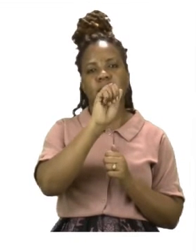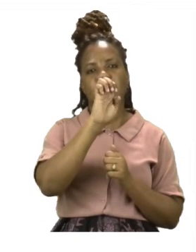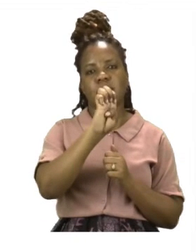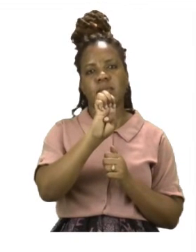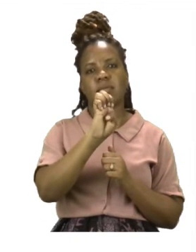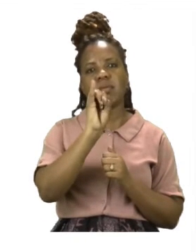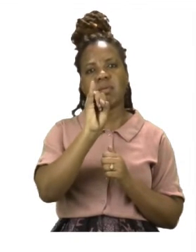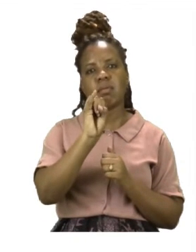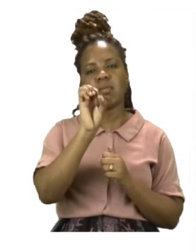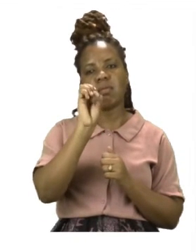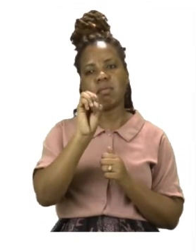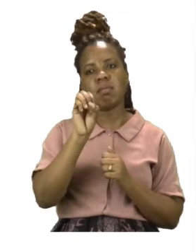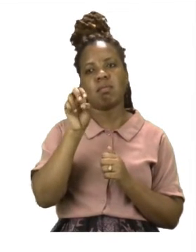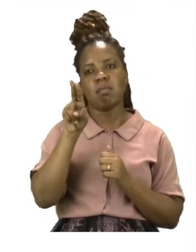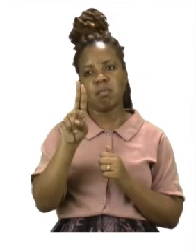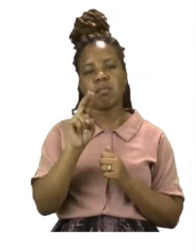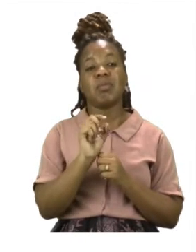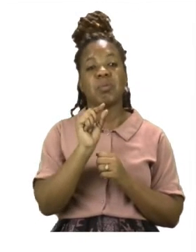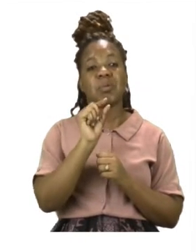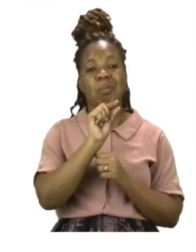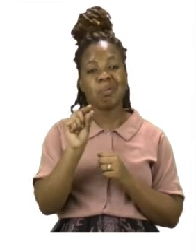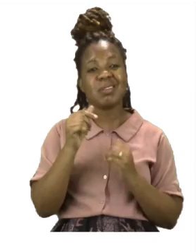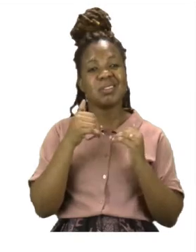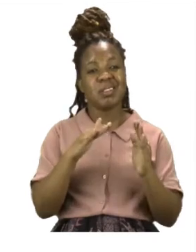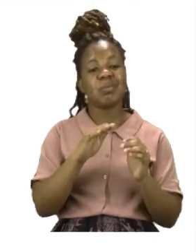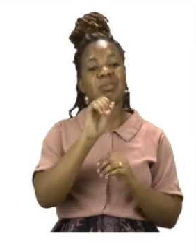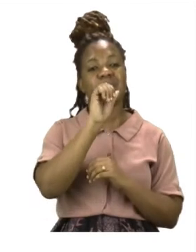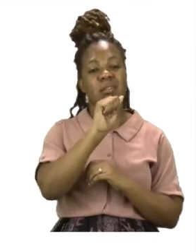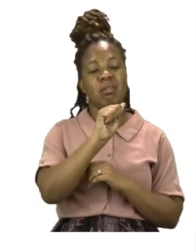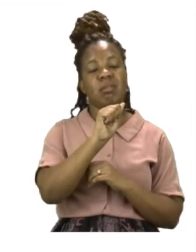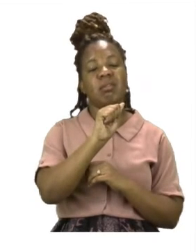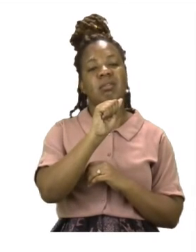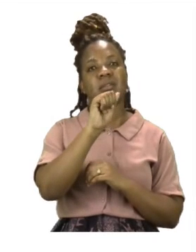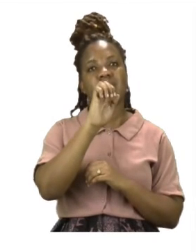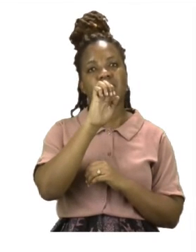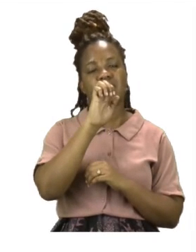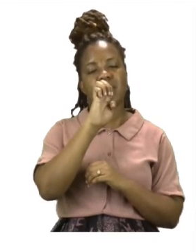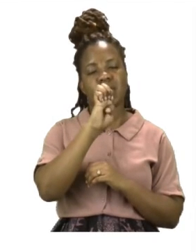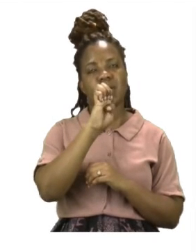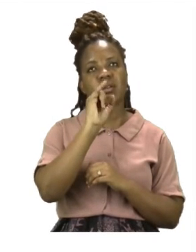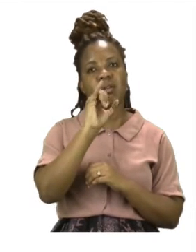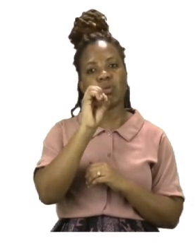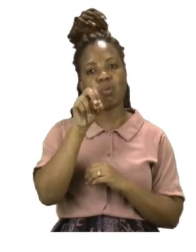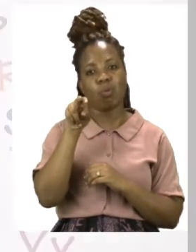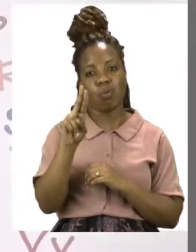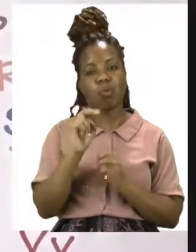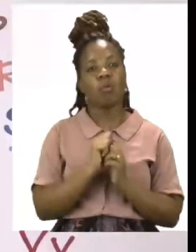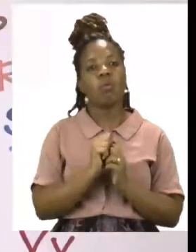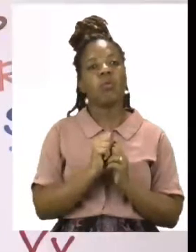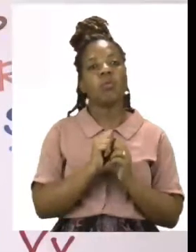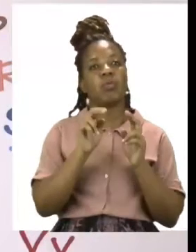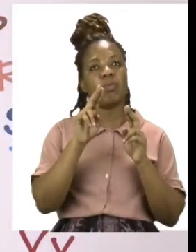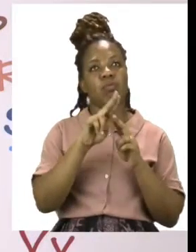o, and a. So, let's try and summarize on the board. We